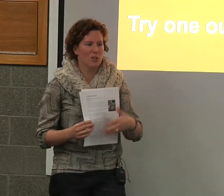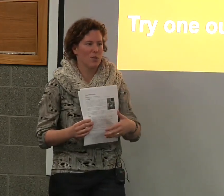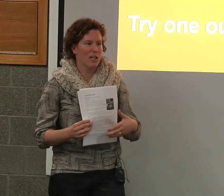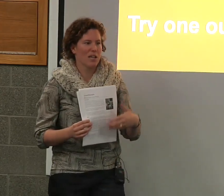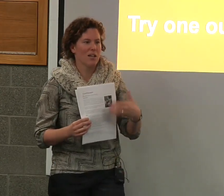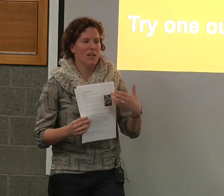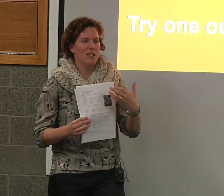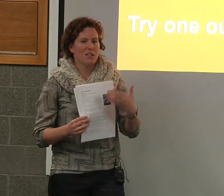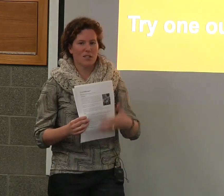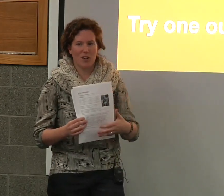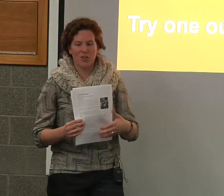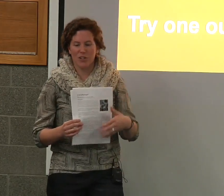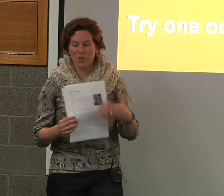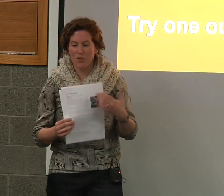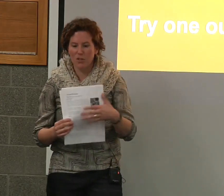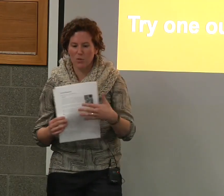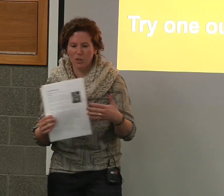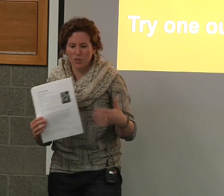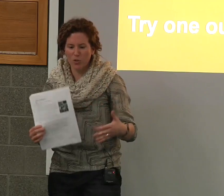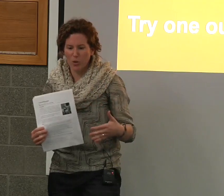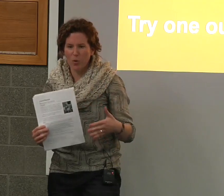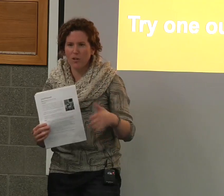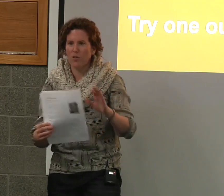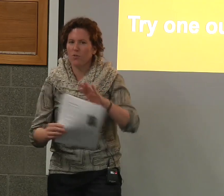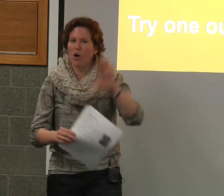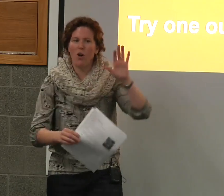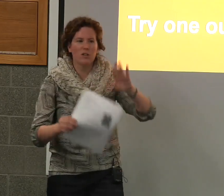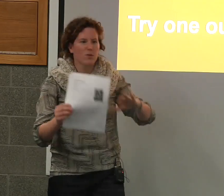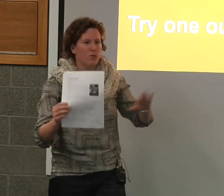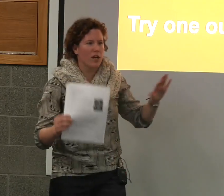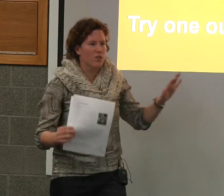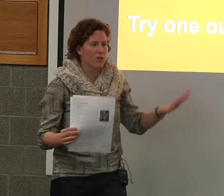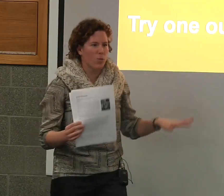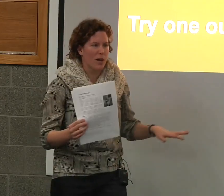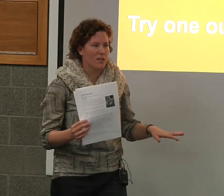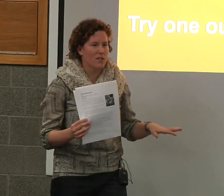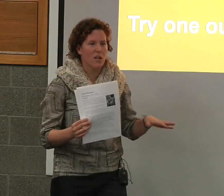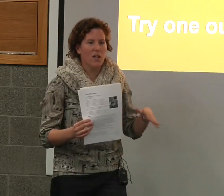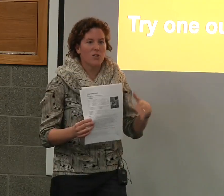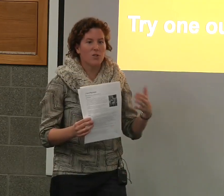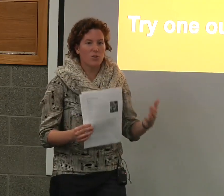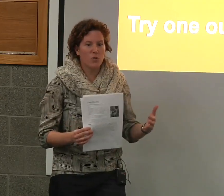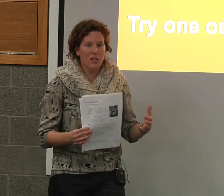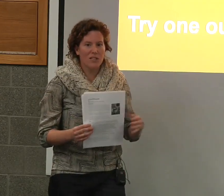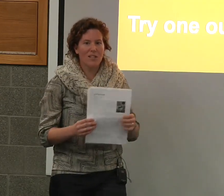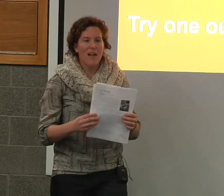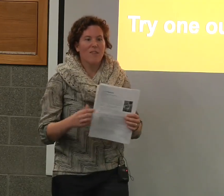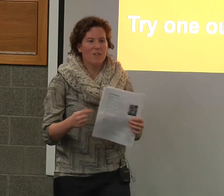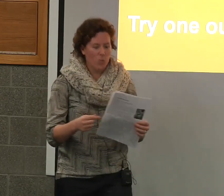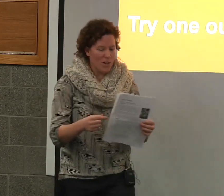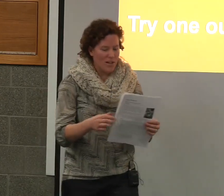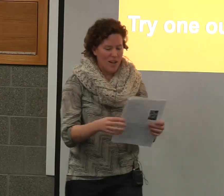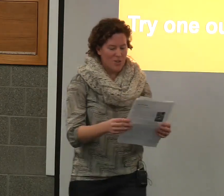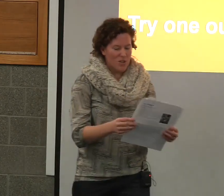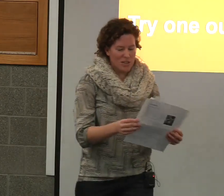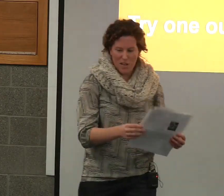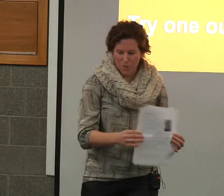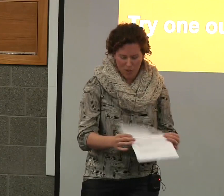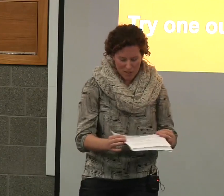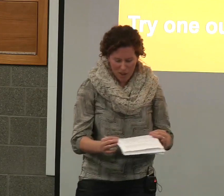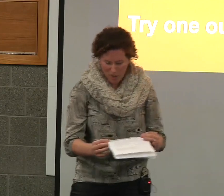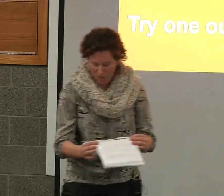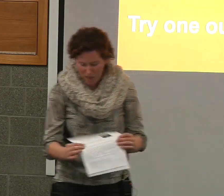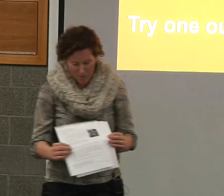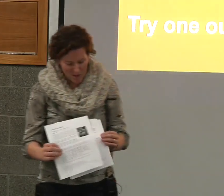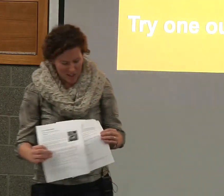as opposed to just being discussion. So this is a really short one, so there's all different ranges of ways to do this. This one